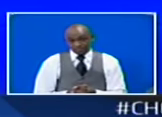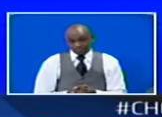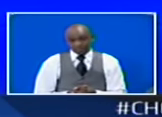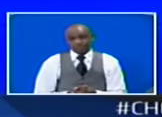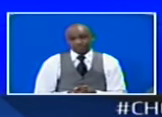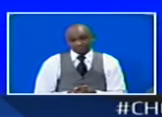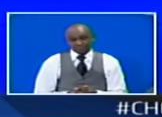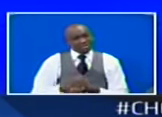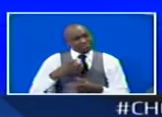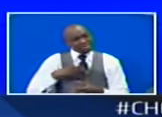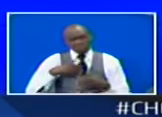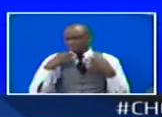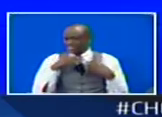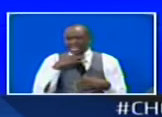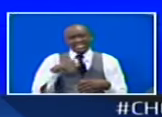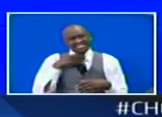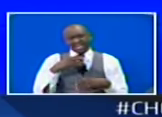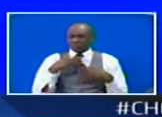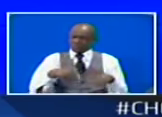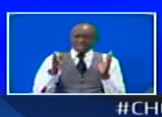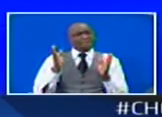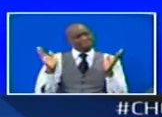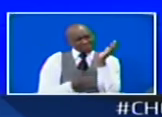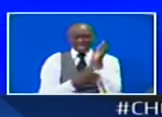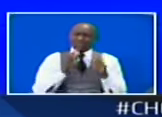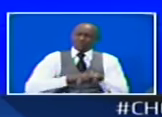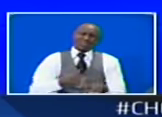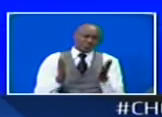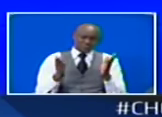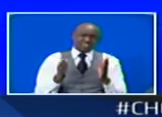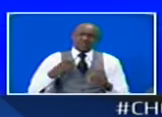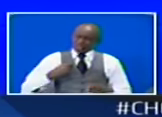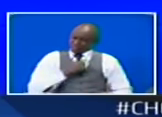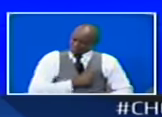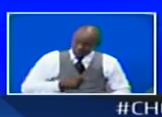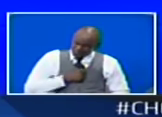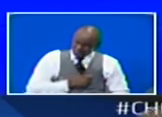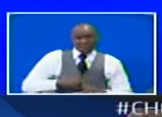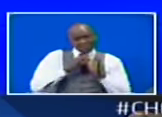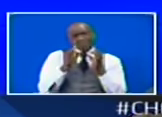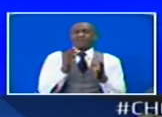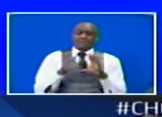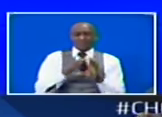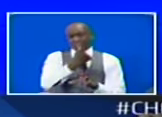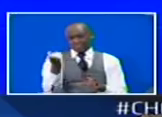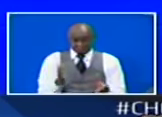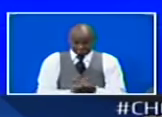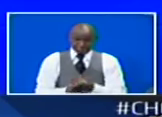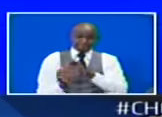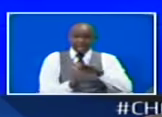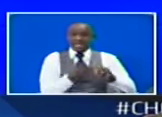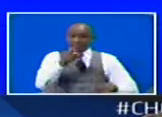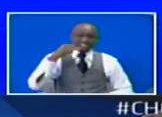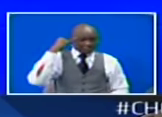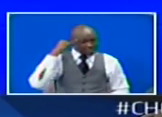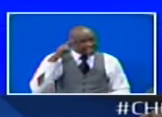Needless loss of lives on our roads. We indeed condole with those that lost their loved ones. Now, imagine